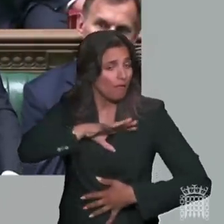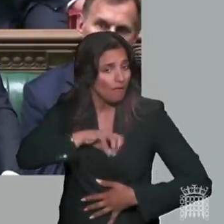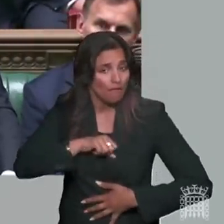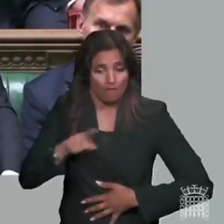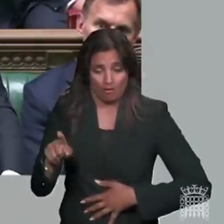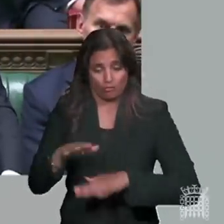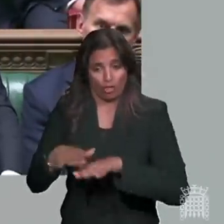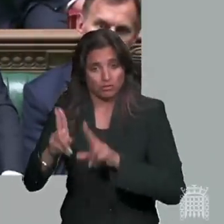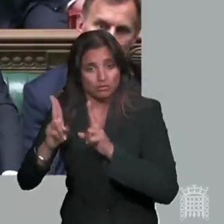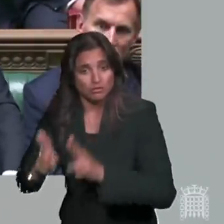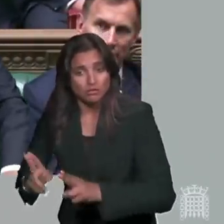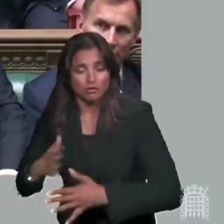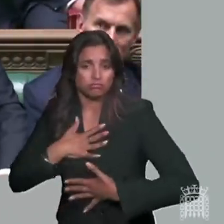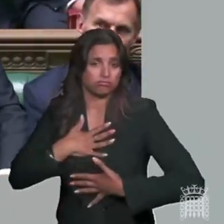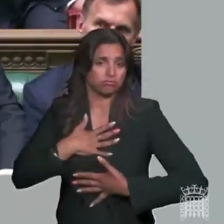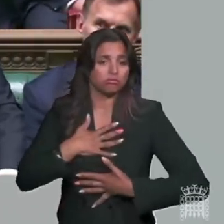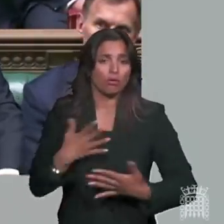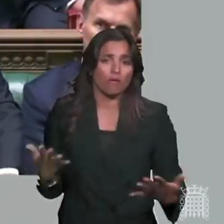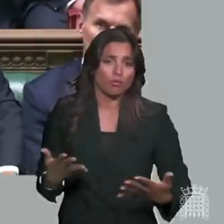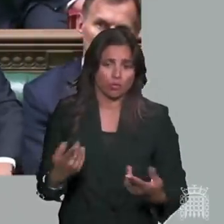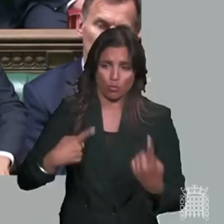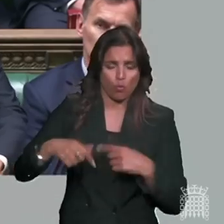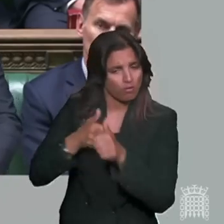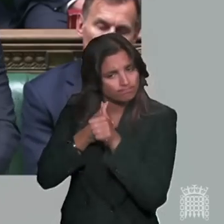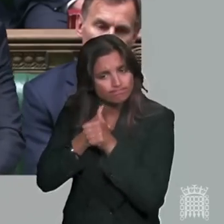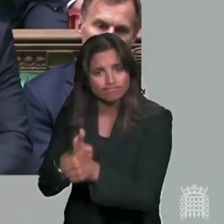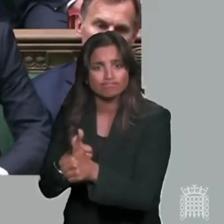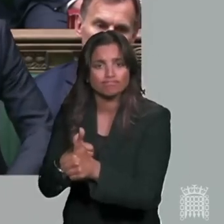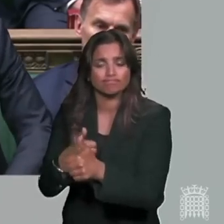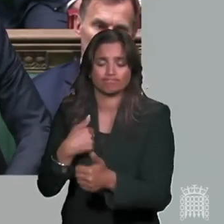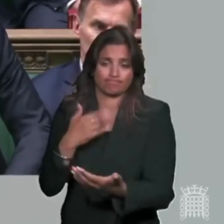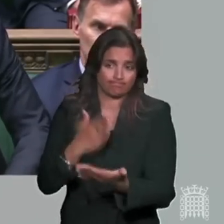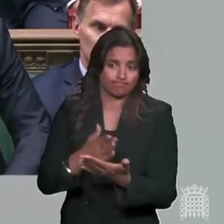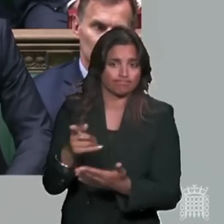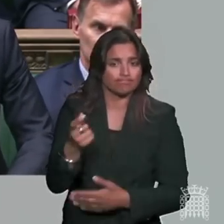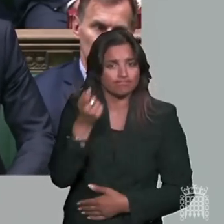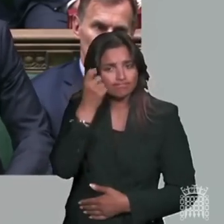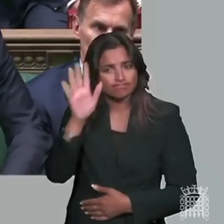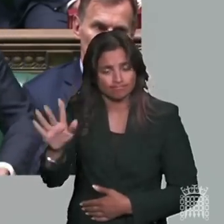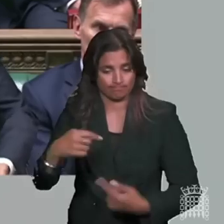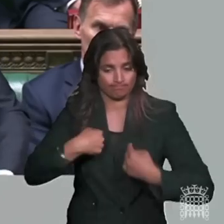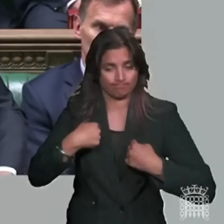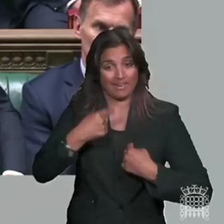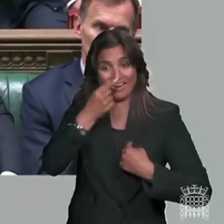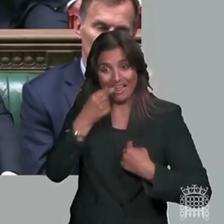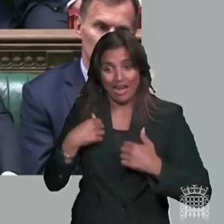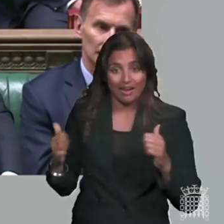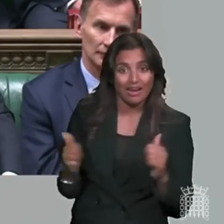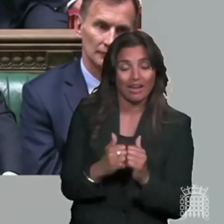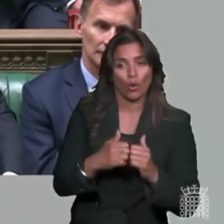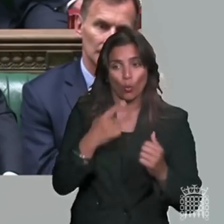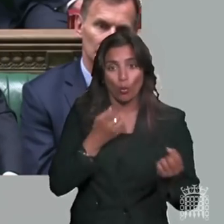those who have lost their lives. As the Honourable Lady will, I'm sure, understand, I can't comment further at this stage, given there's an